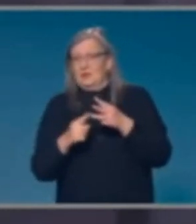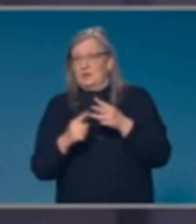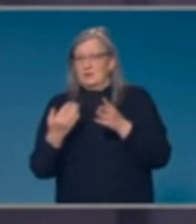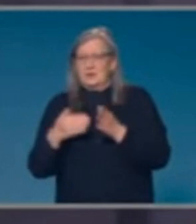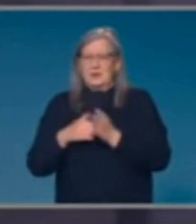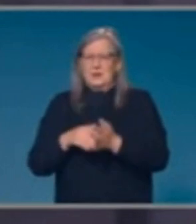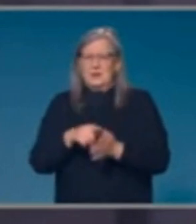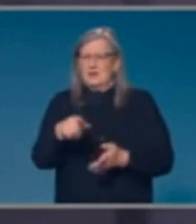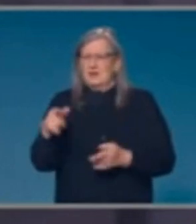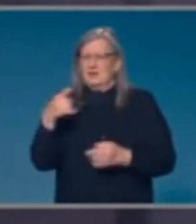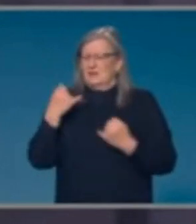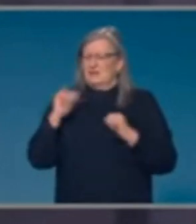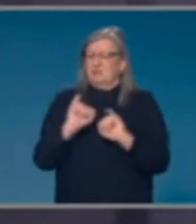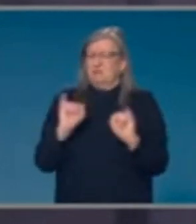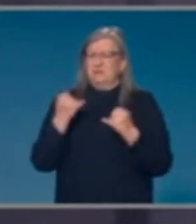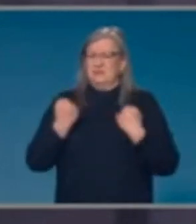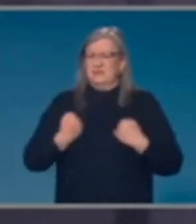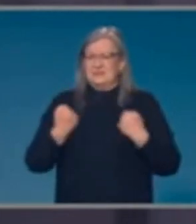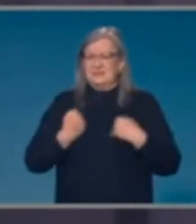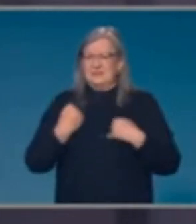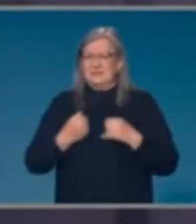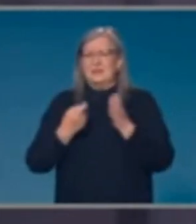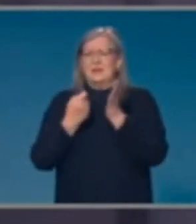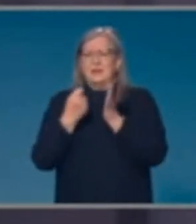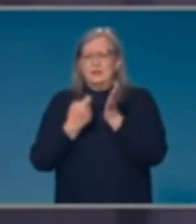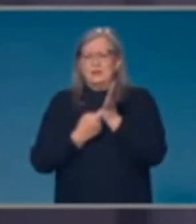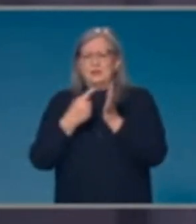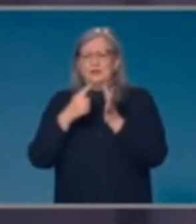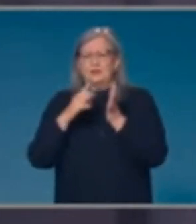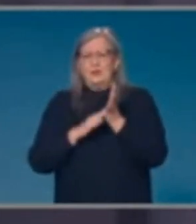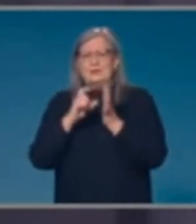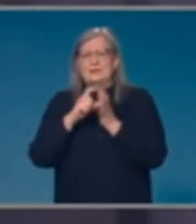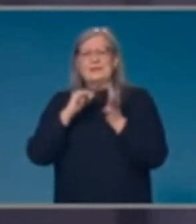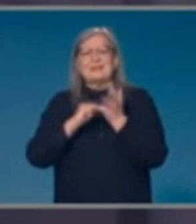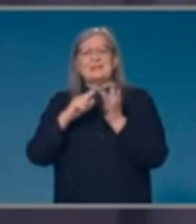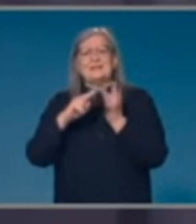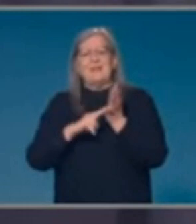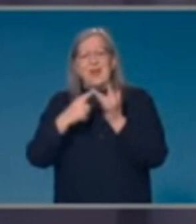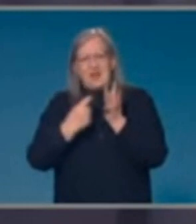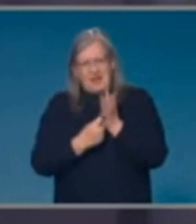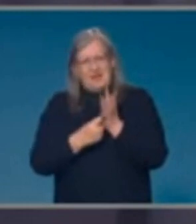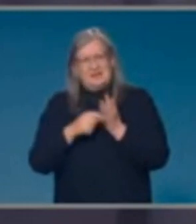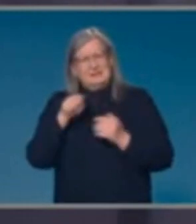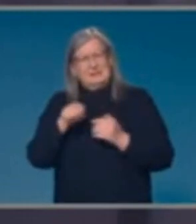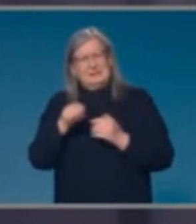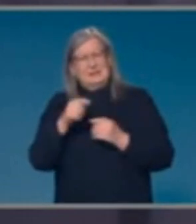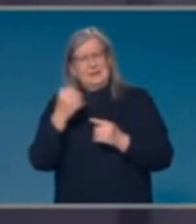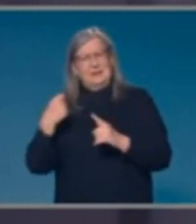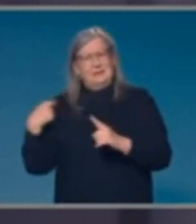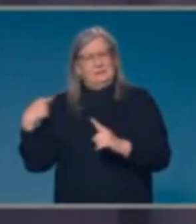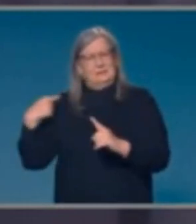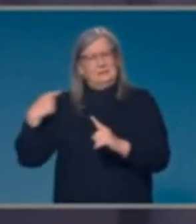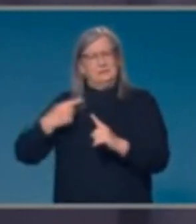have remdesivir, which has been available in Australia for the whole of this year, as well as dexamethasone.